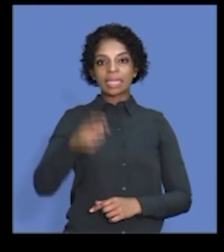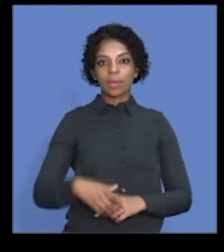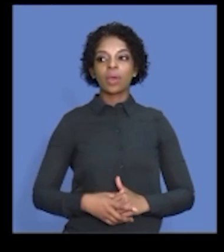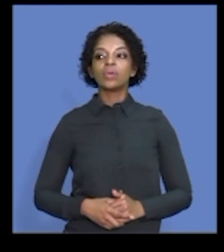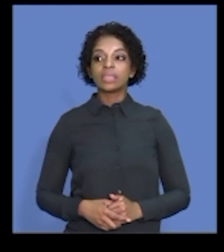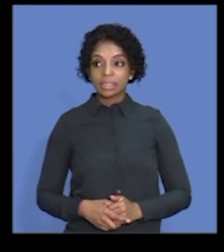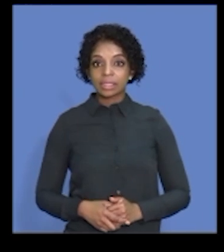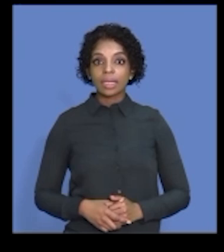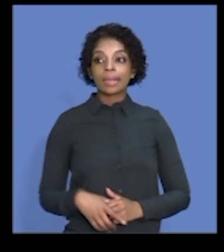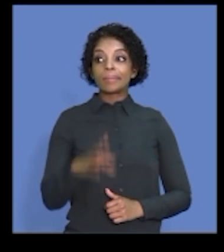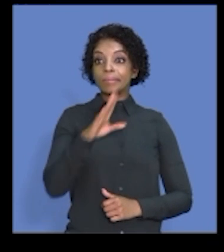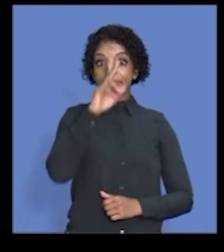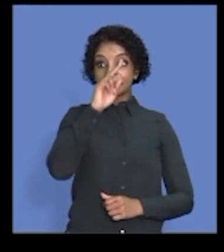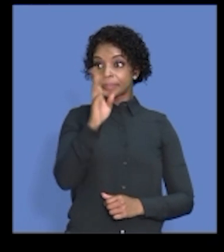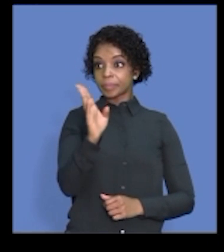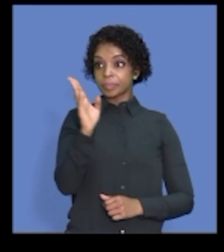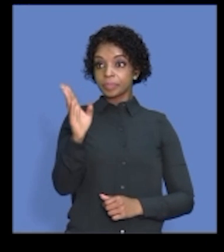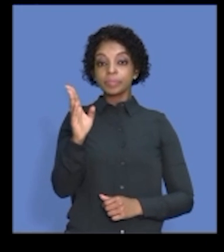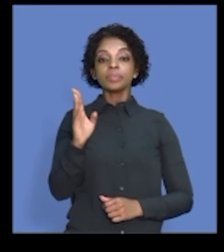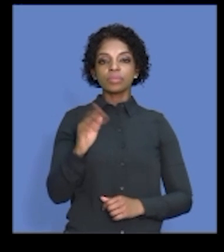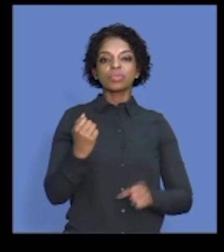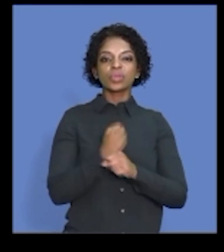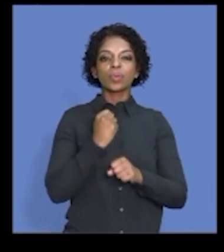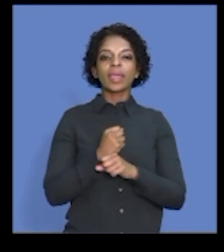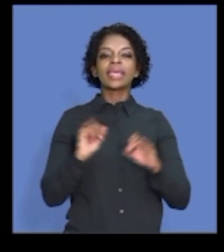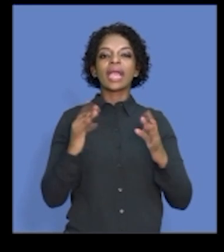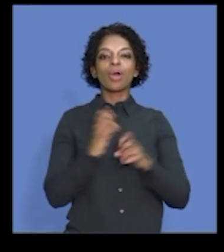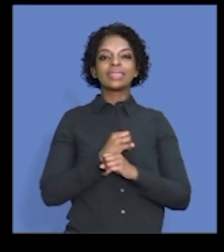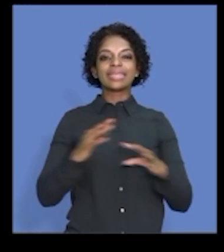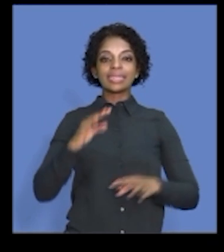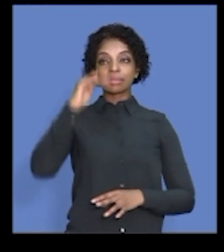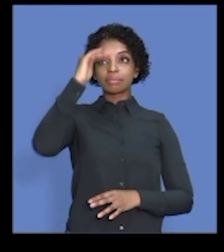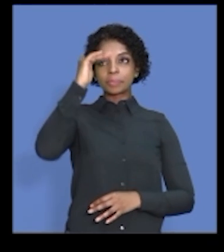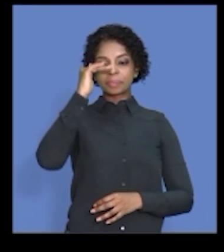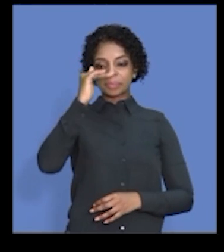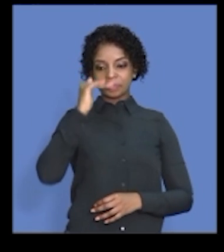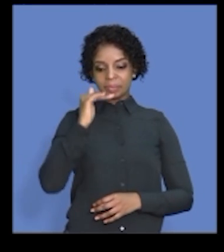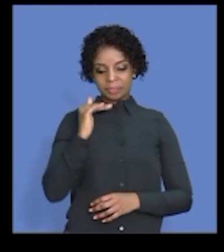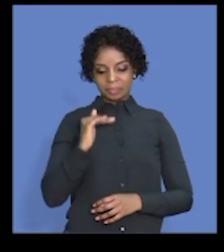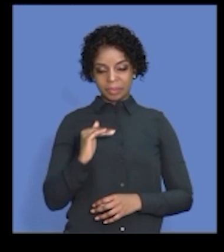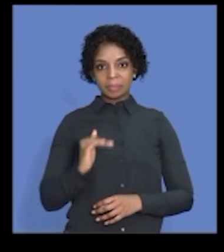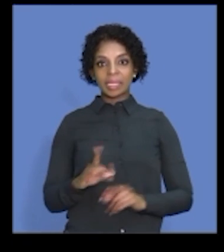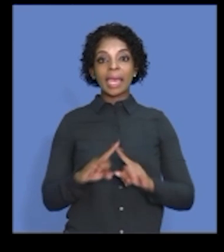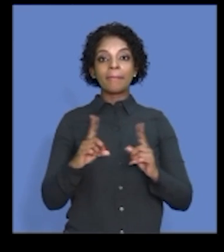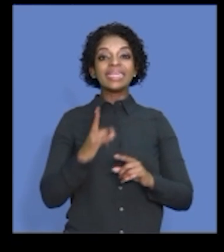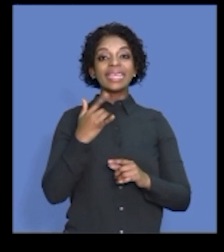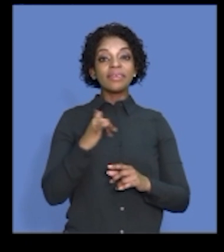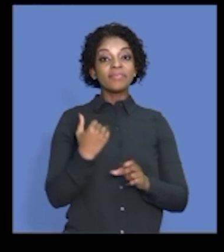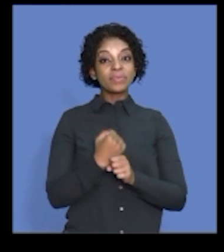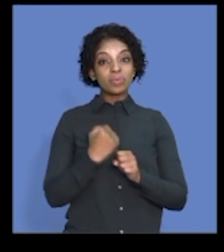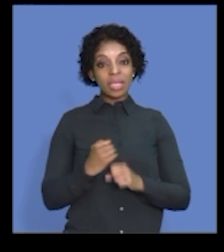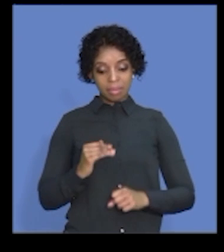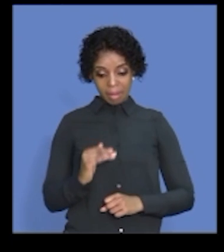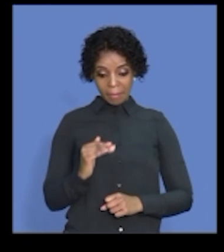again, here, can you see, although you're subtracting working downwards, when you're working from bottom to top, it's the